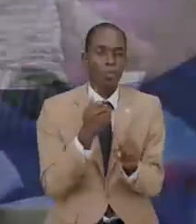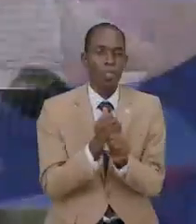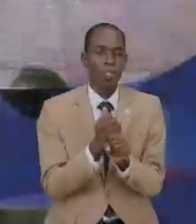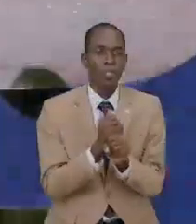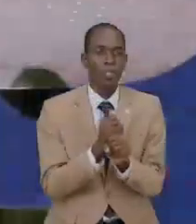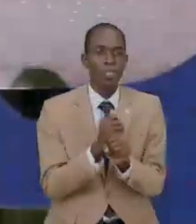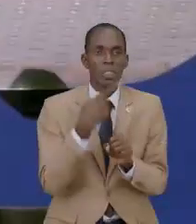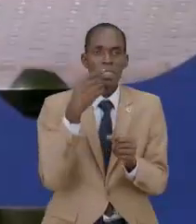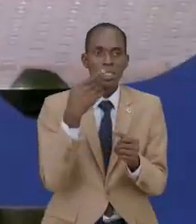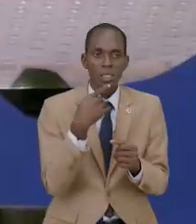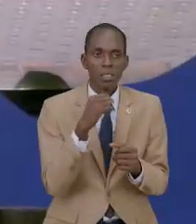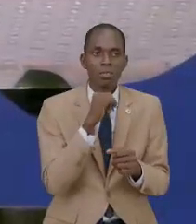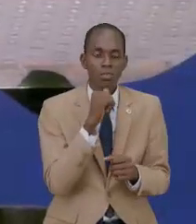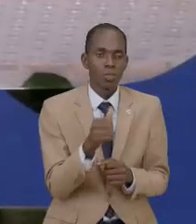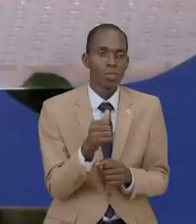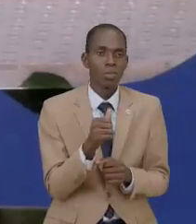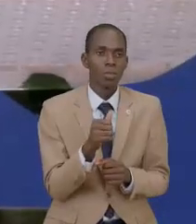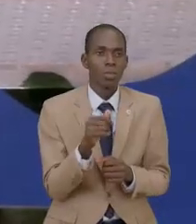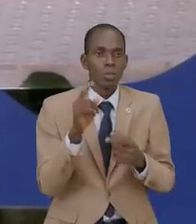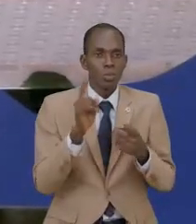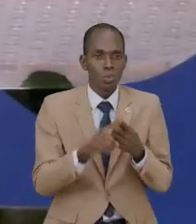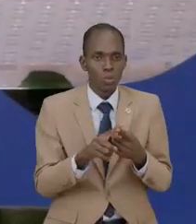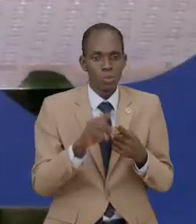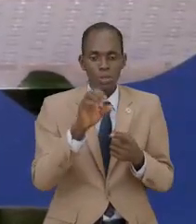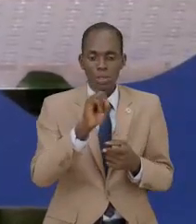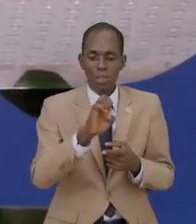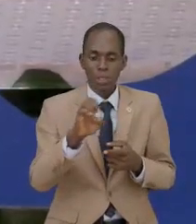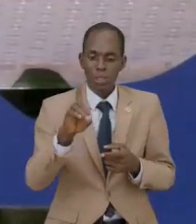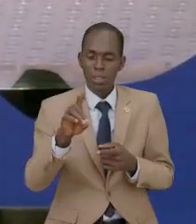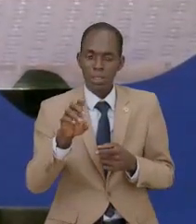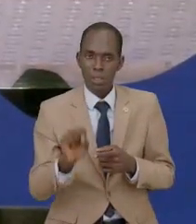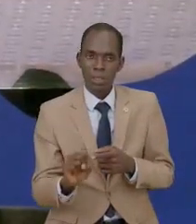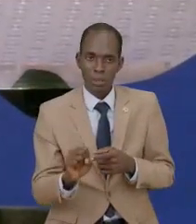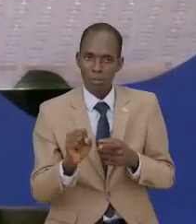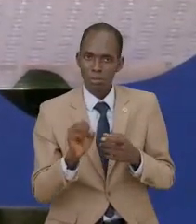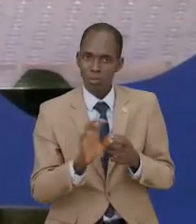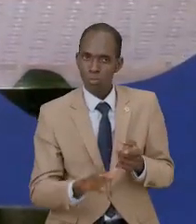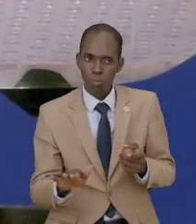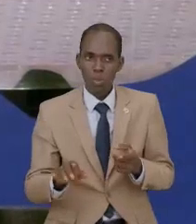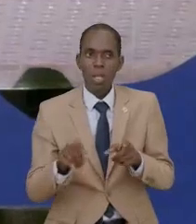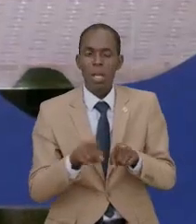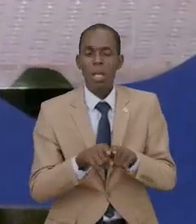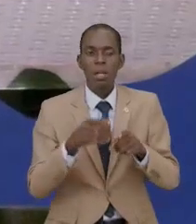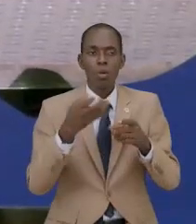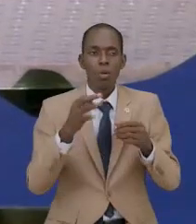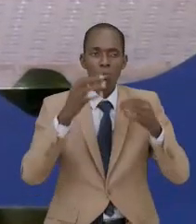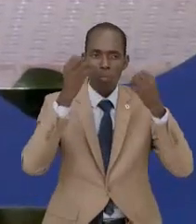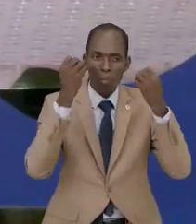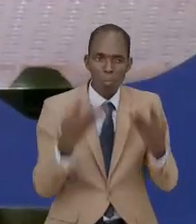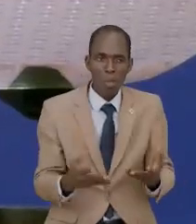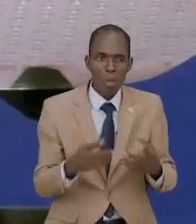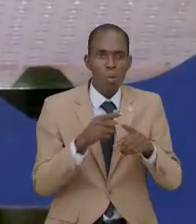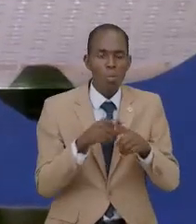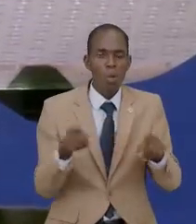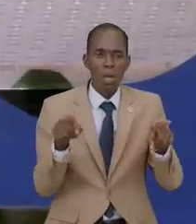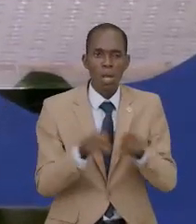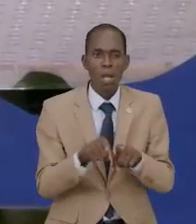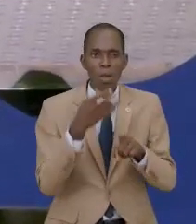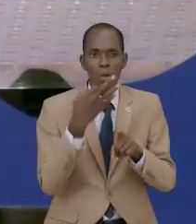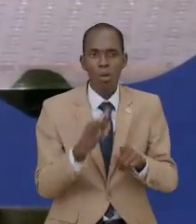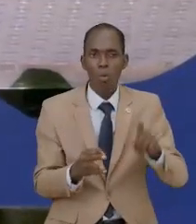saith not to seeds as of many, but as of